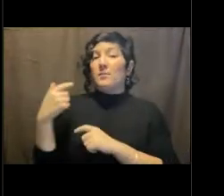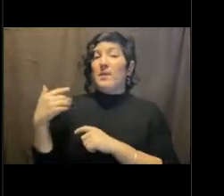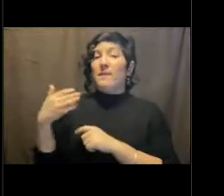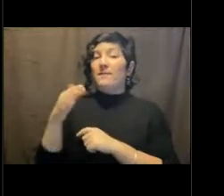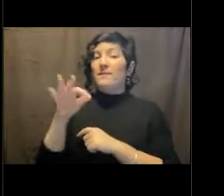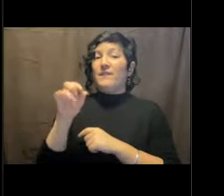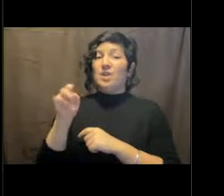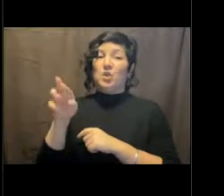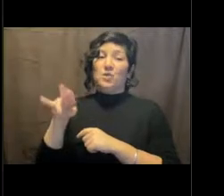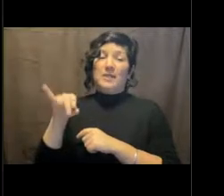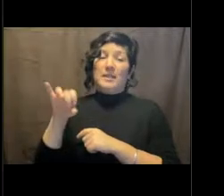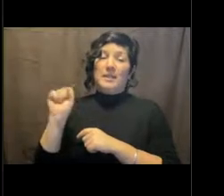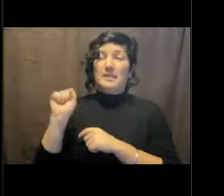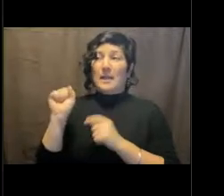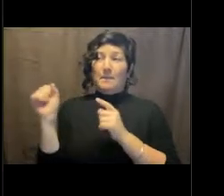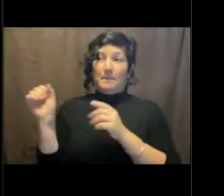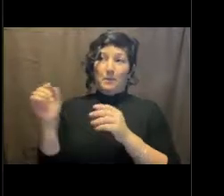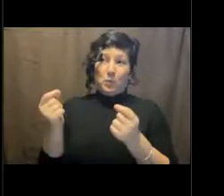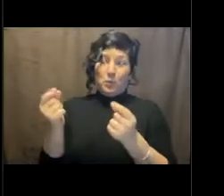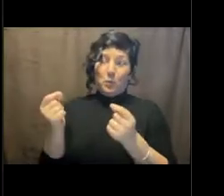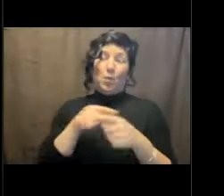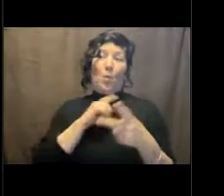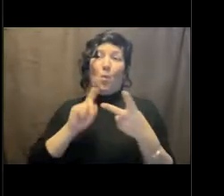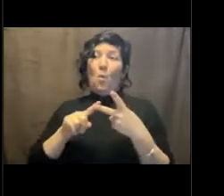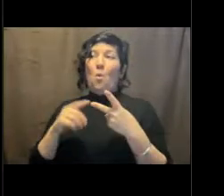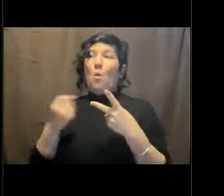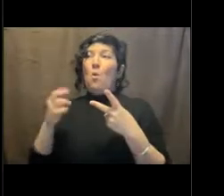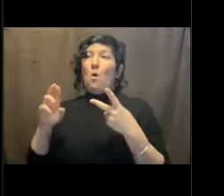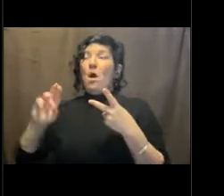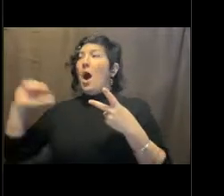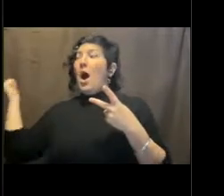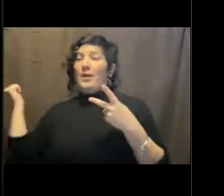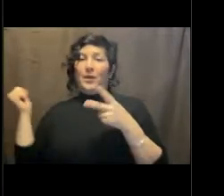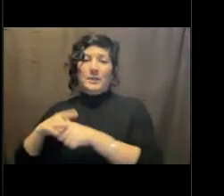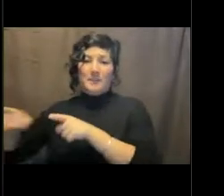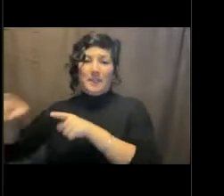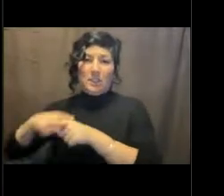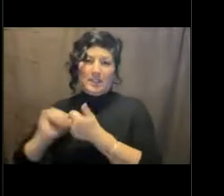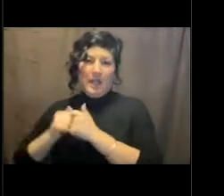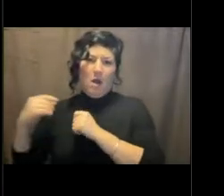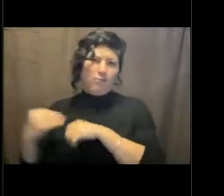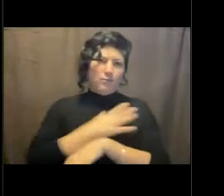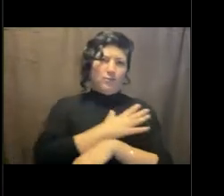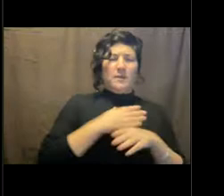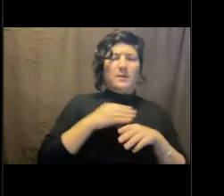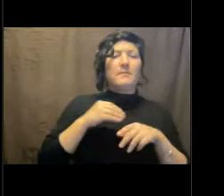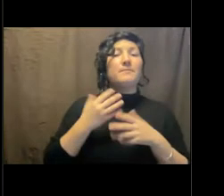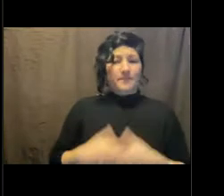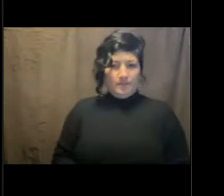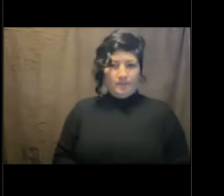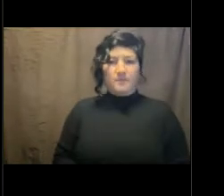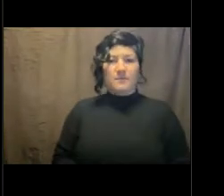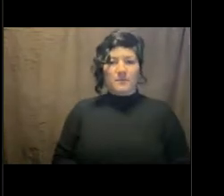way of trying to understand how climate change can affect fish and fisheries. Next slide, please.